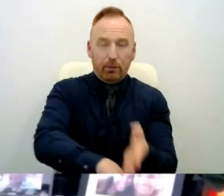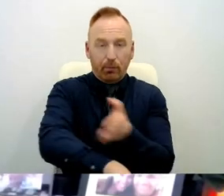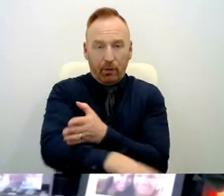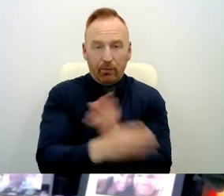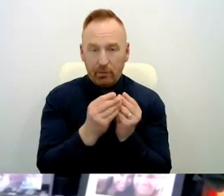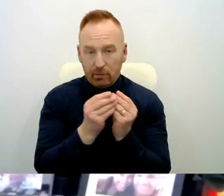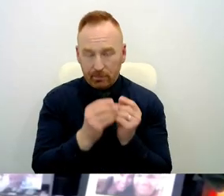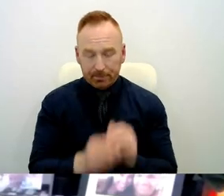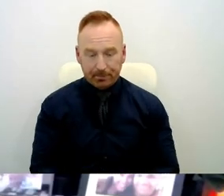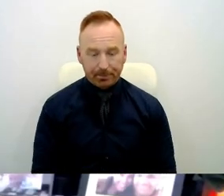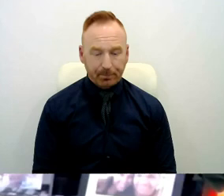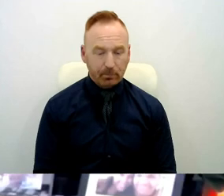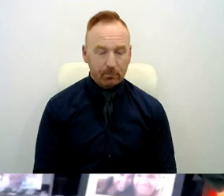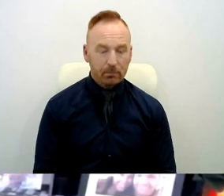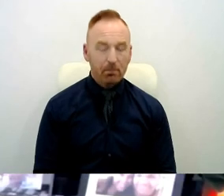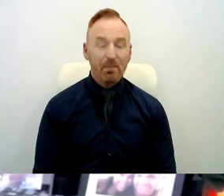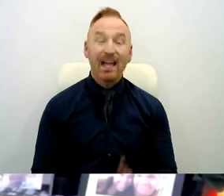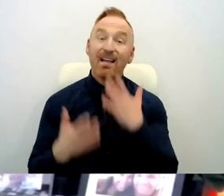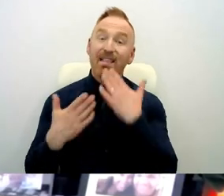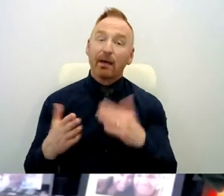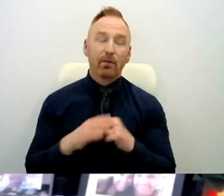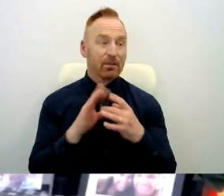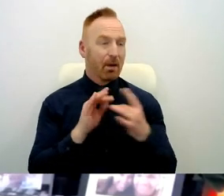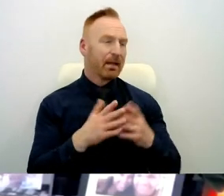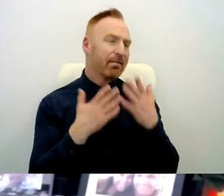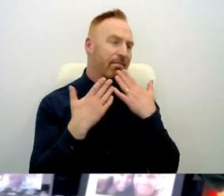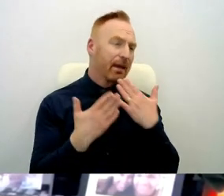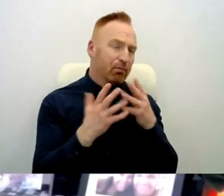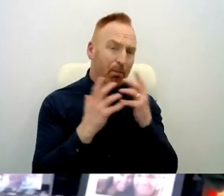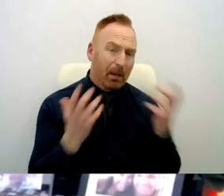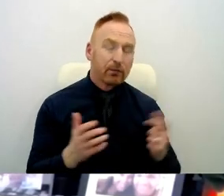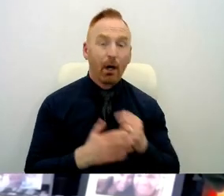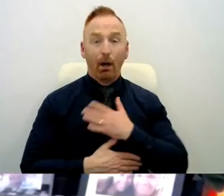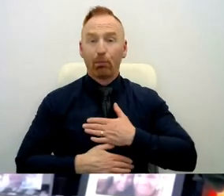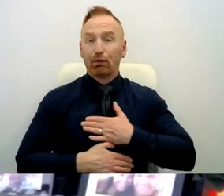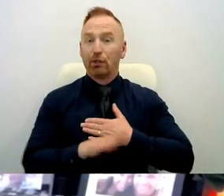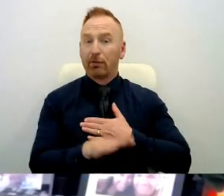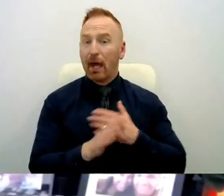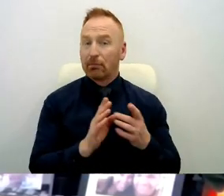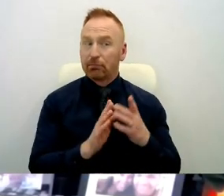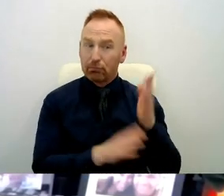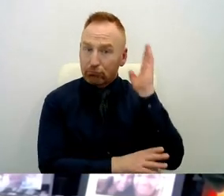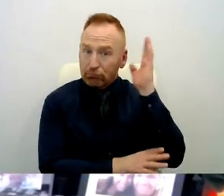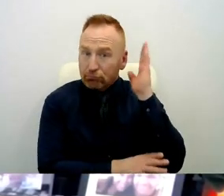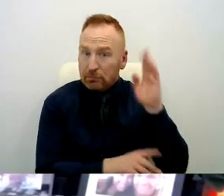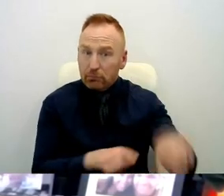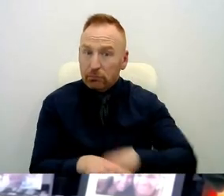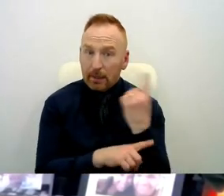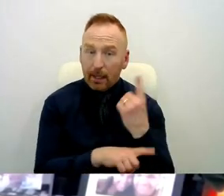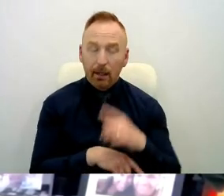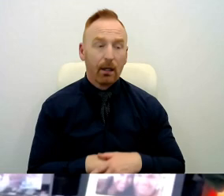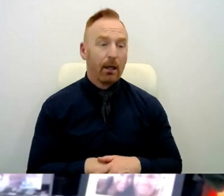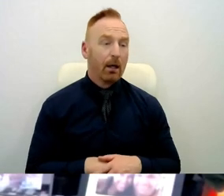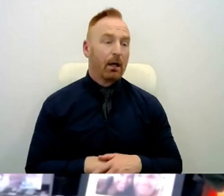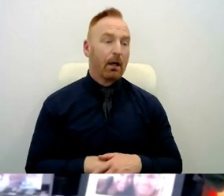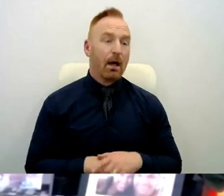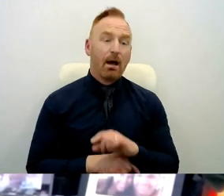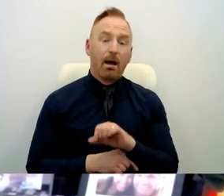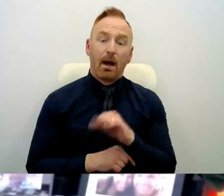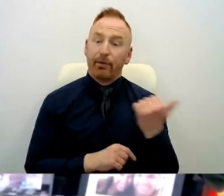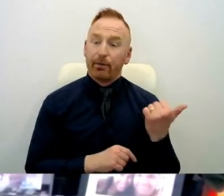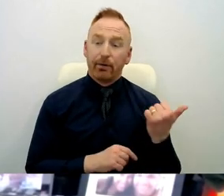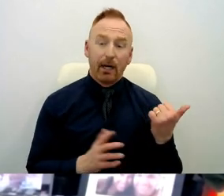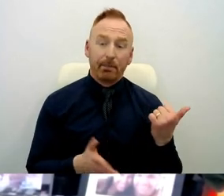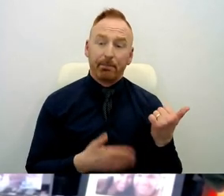Thank you for that. There's a comment thanking you very much, appreciating this presentation today.